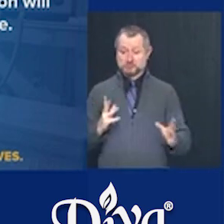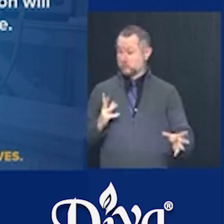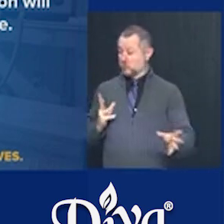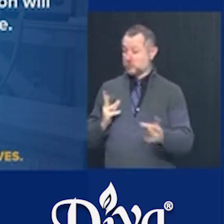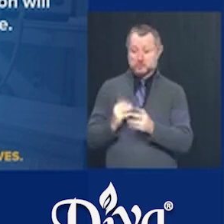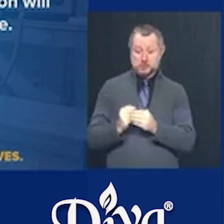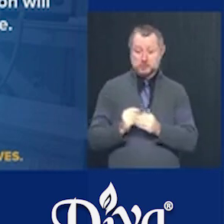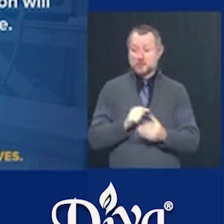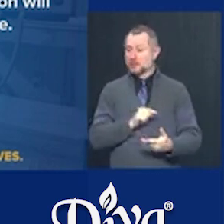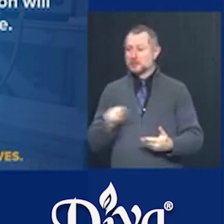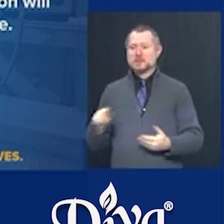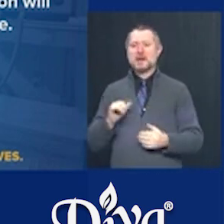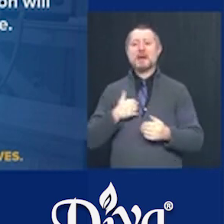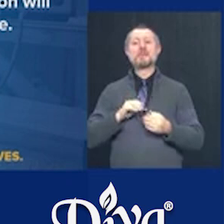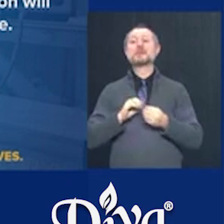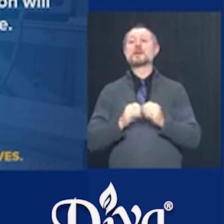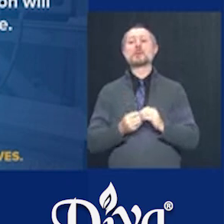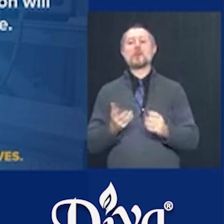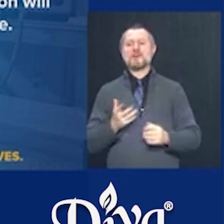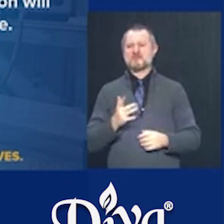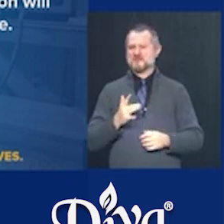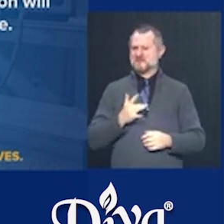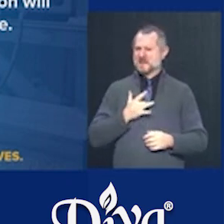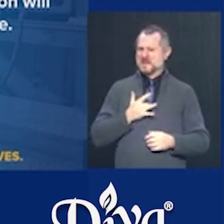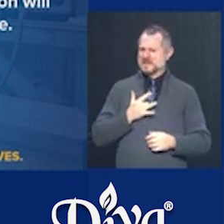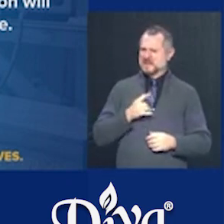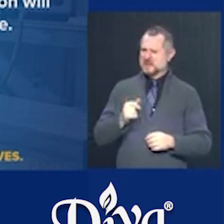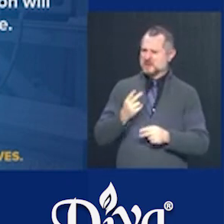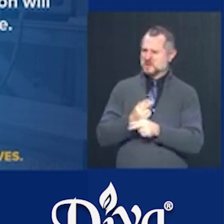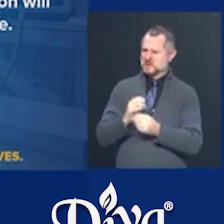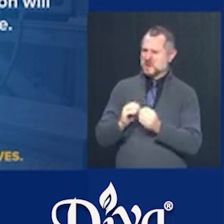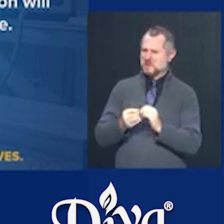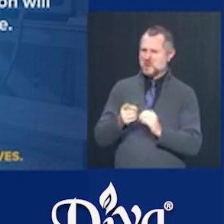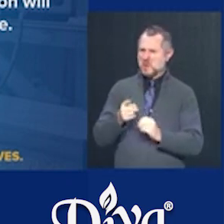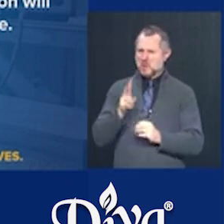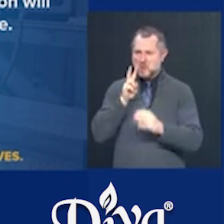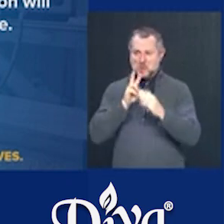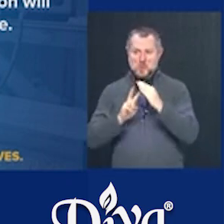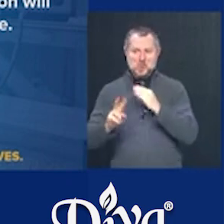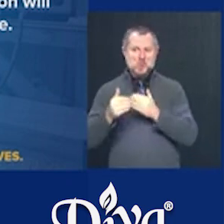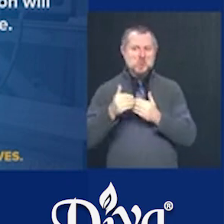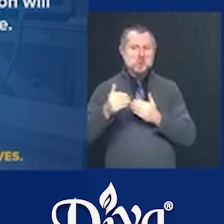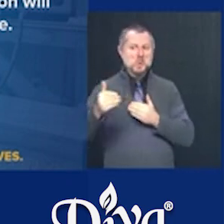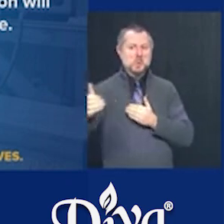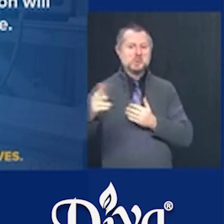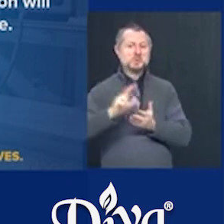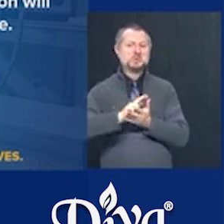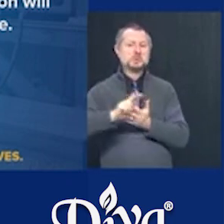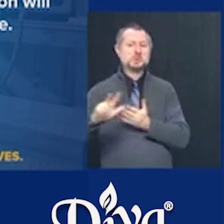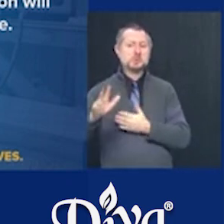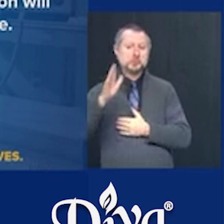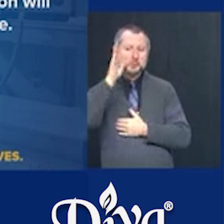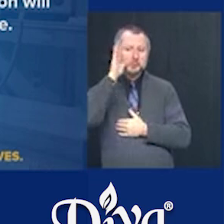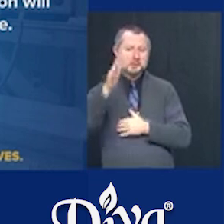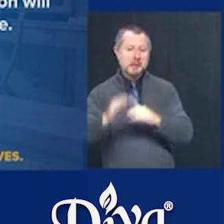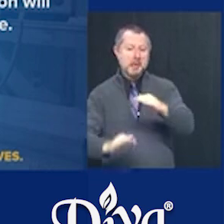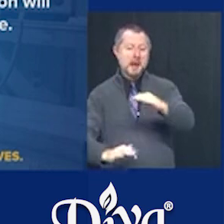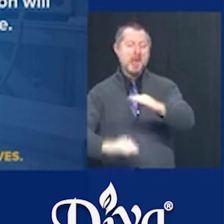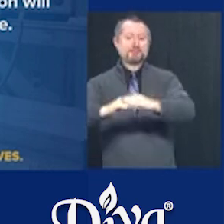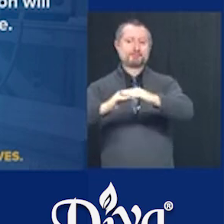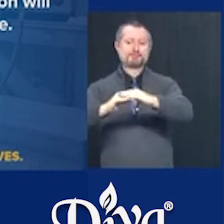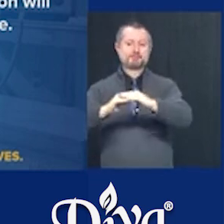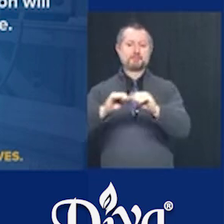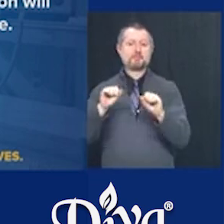shows that within 3 weeks you will hit critical hospital